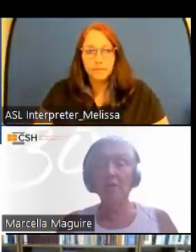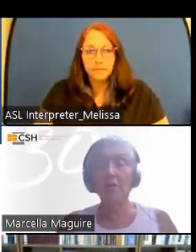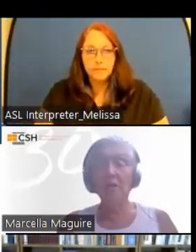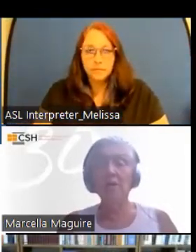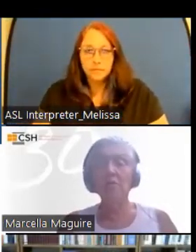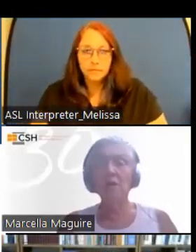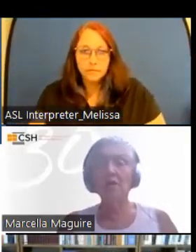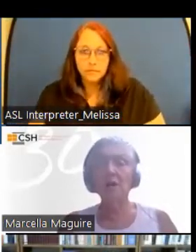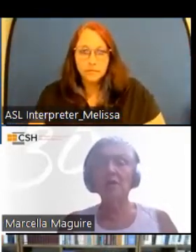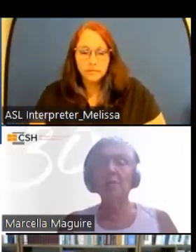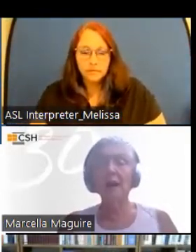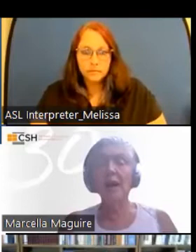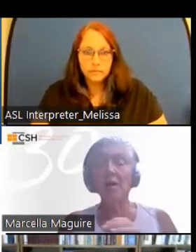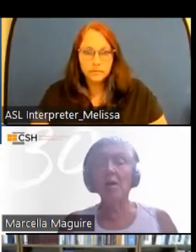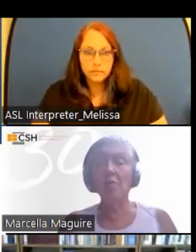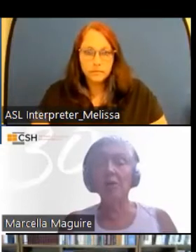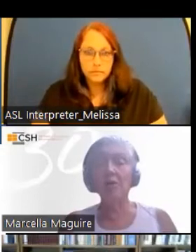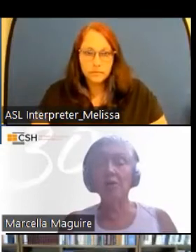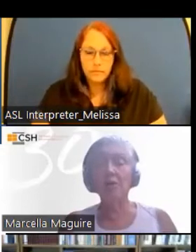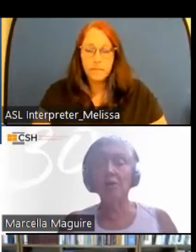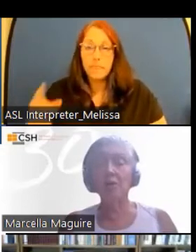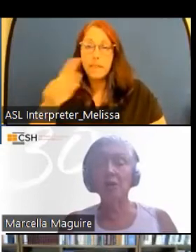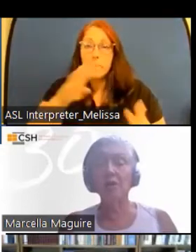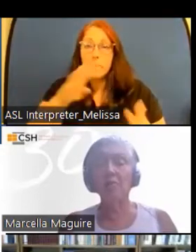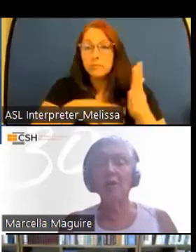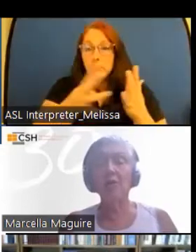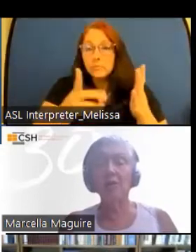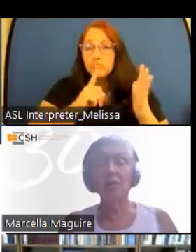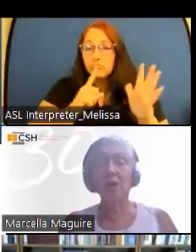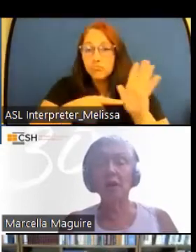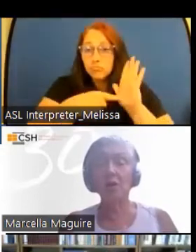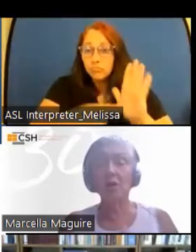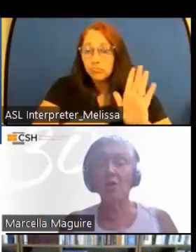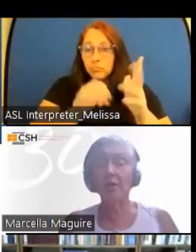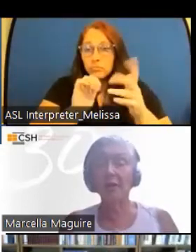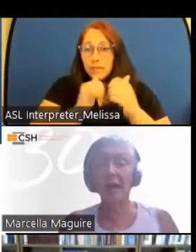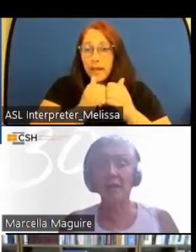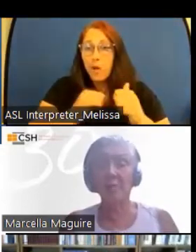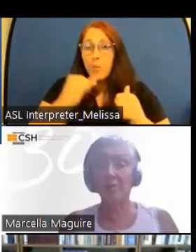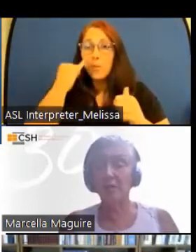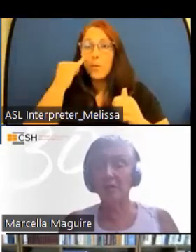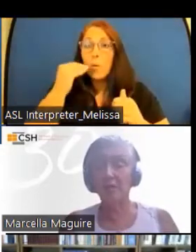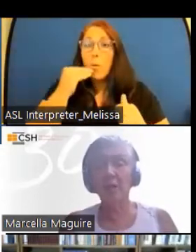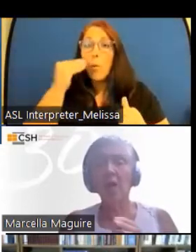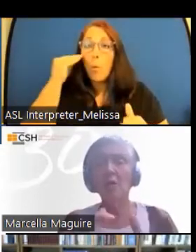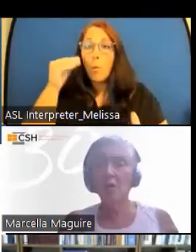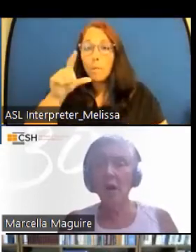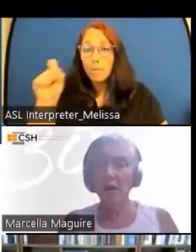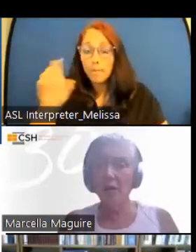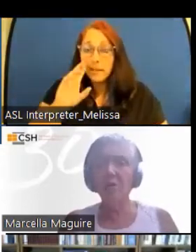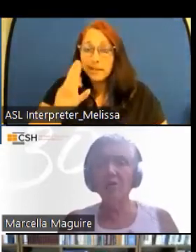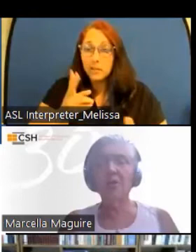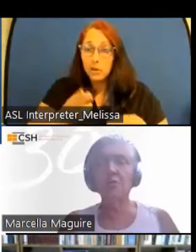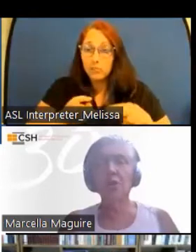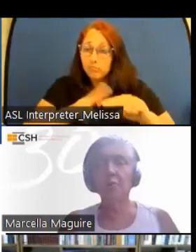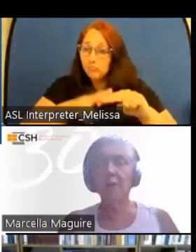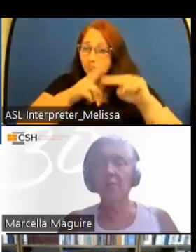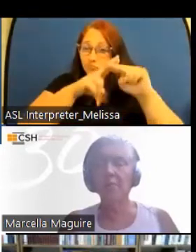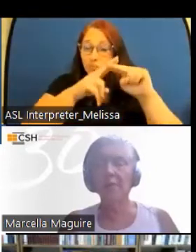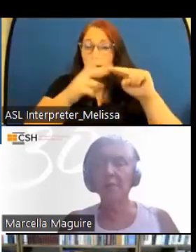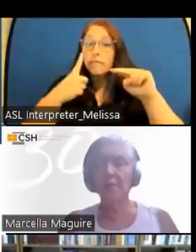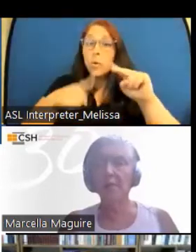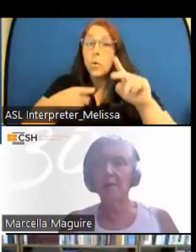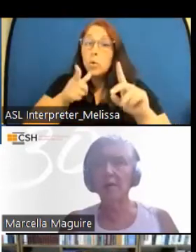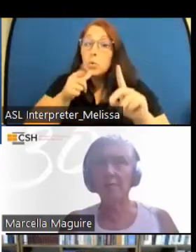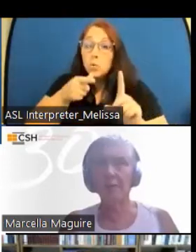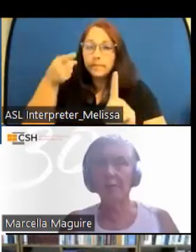on Housing. It really talks about how homelessness is increasing among those who are aging over the last couple of years. Chronic homelessness, and we'll talk about